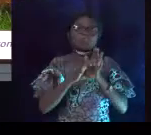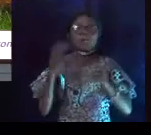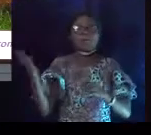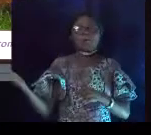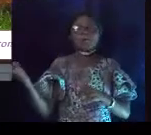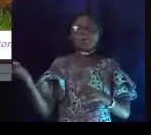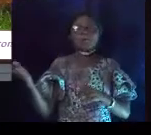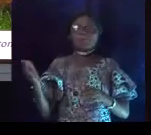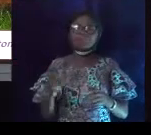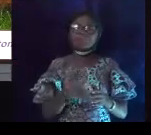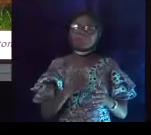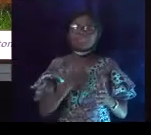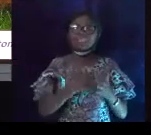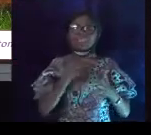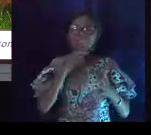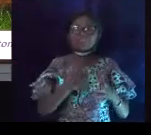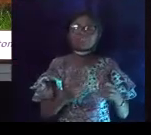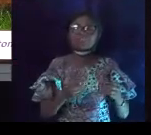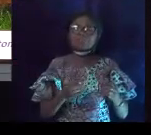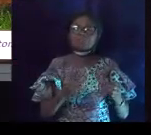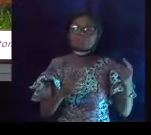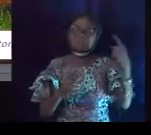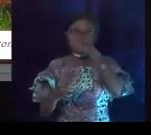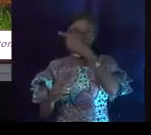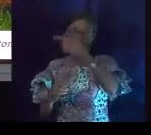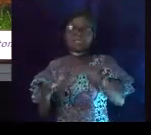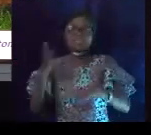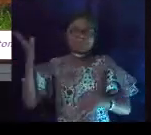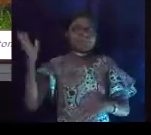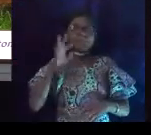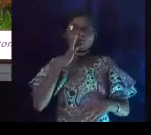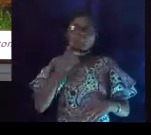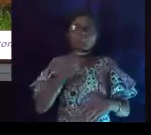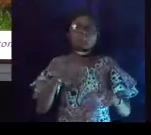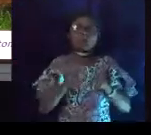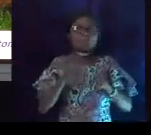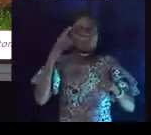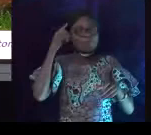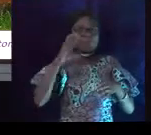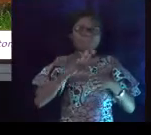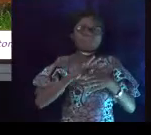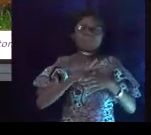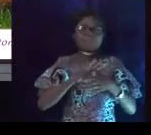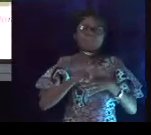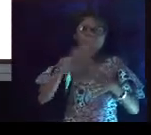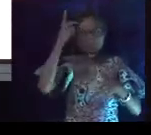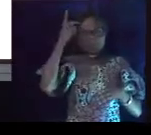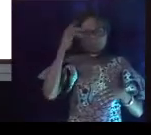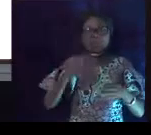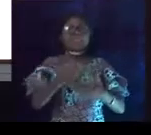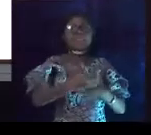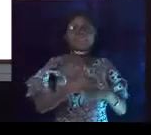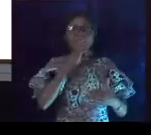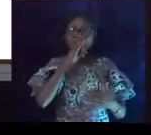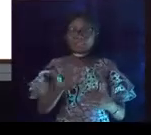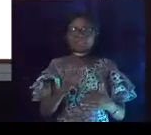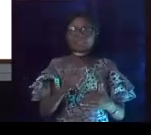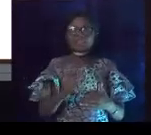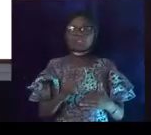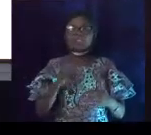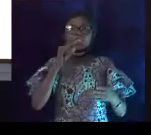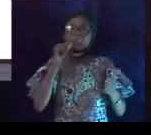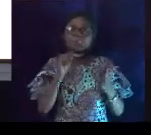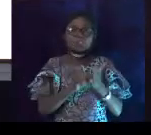picture here, dual purpose chicken. It lays eggs and it's also for meat purpose. Next